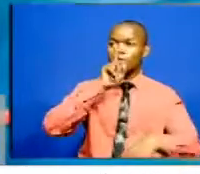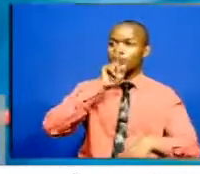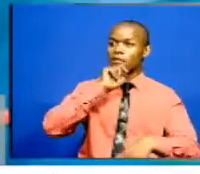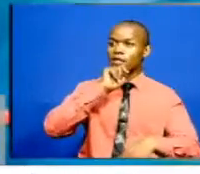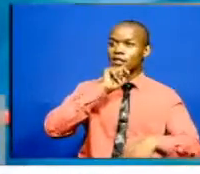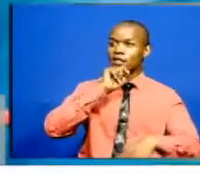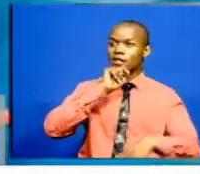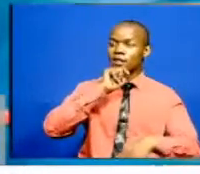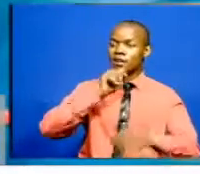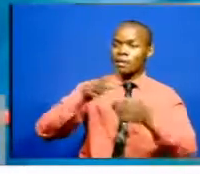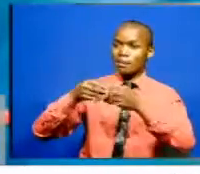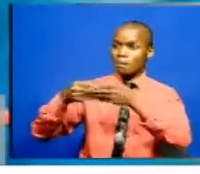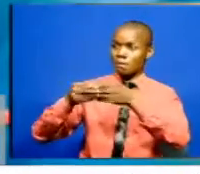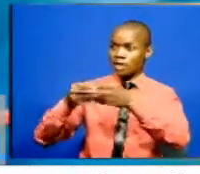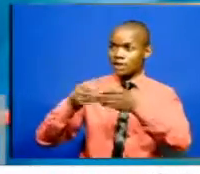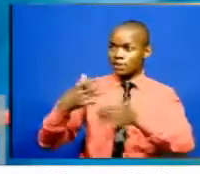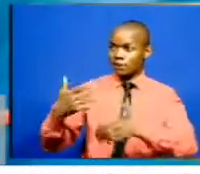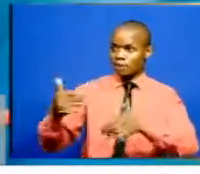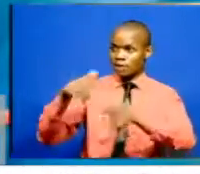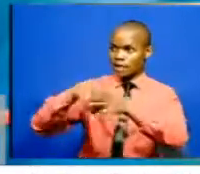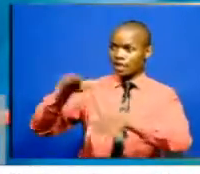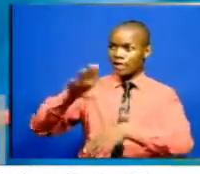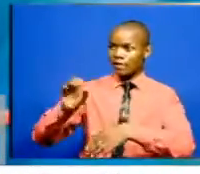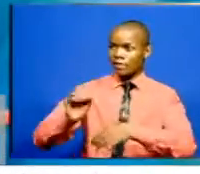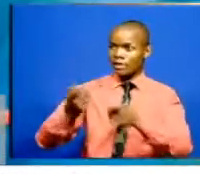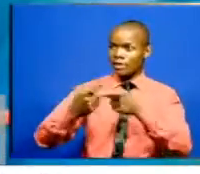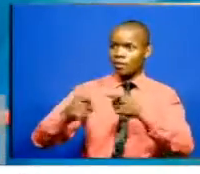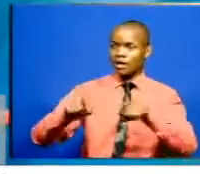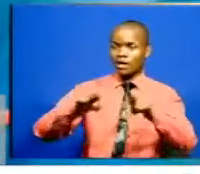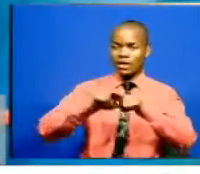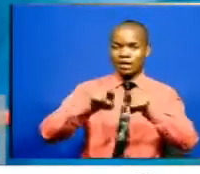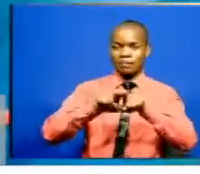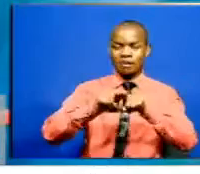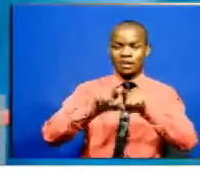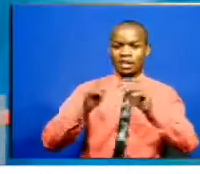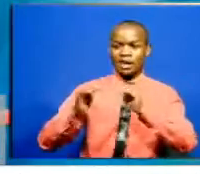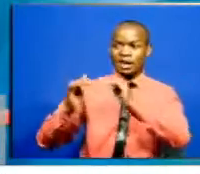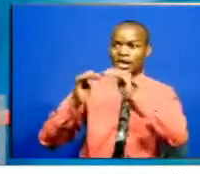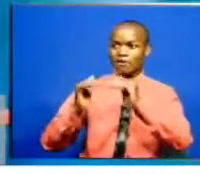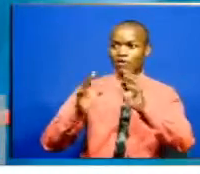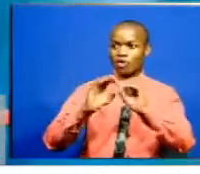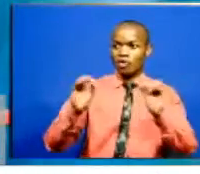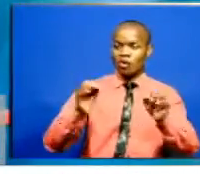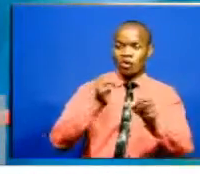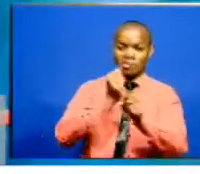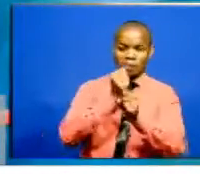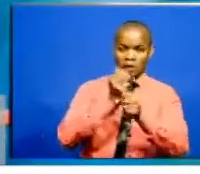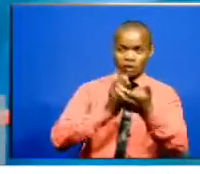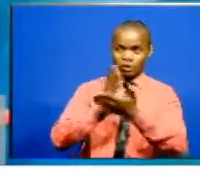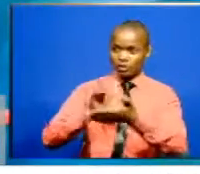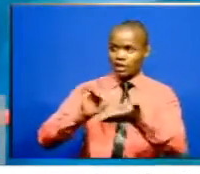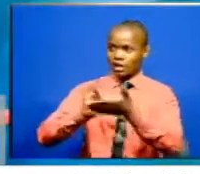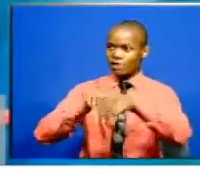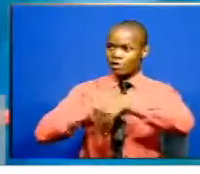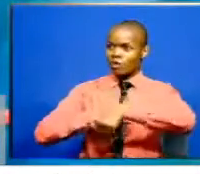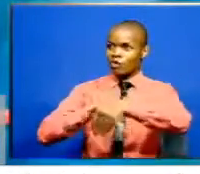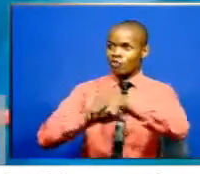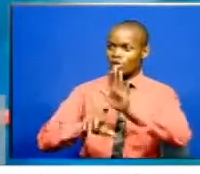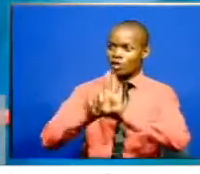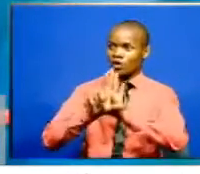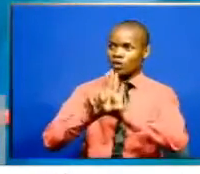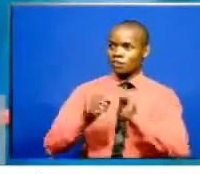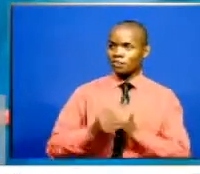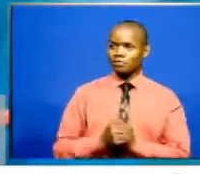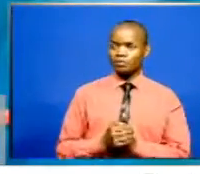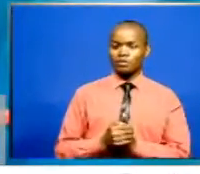20 countries? 20 countries. That's good. But they are not at the same level in mm-hmm. terms of enforcing the law. So our role as